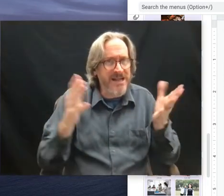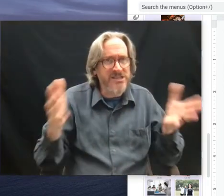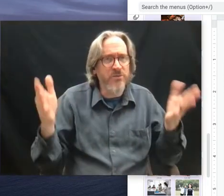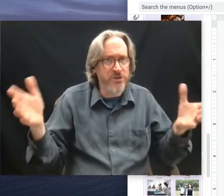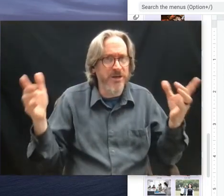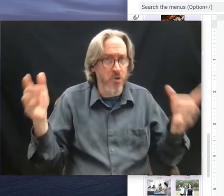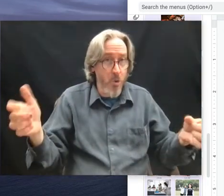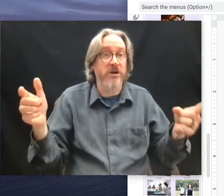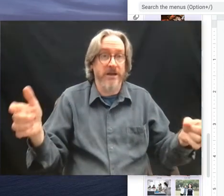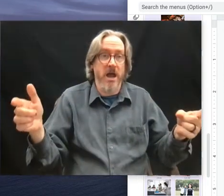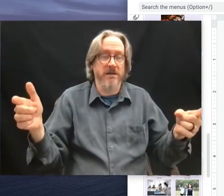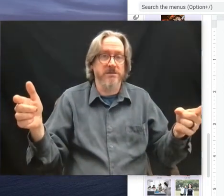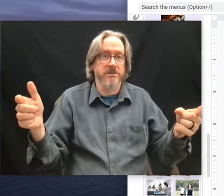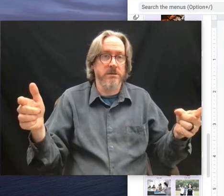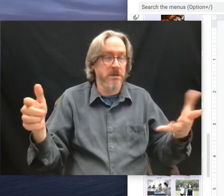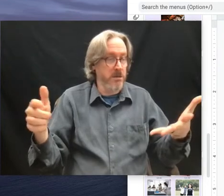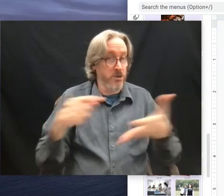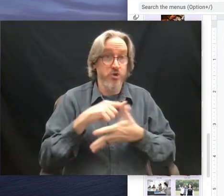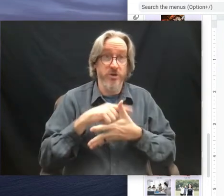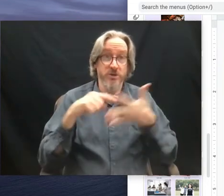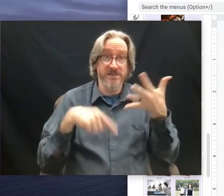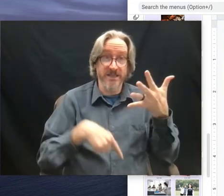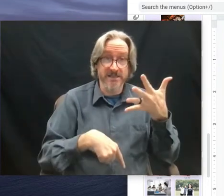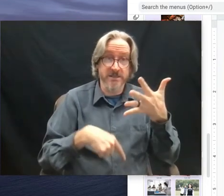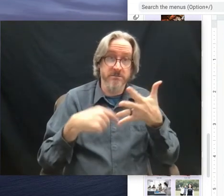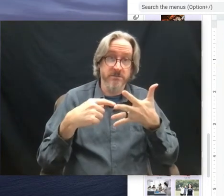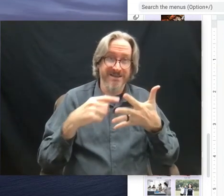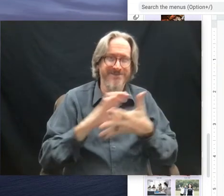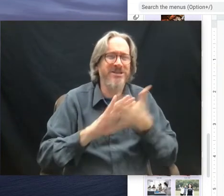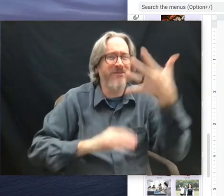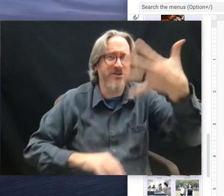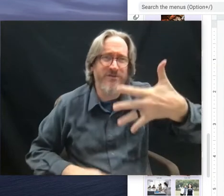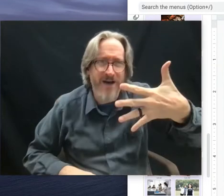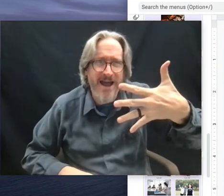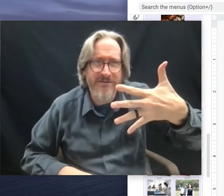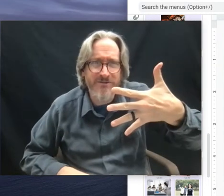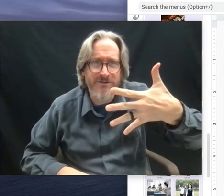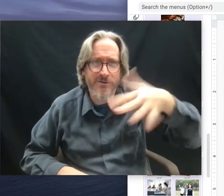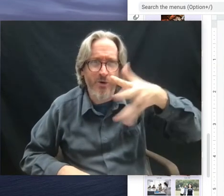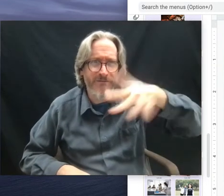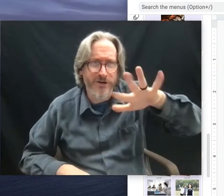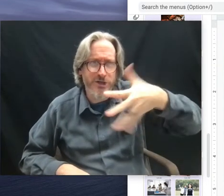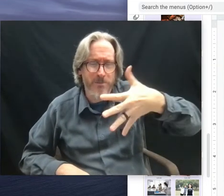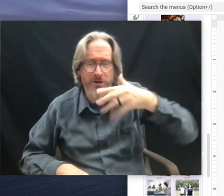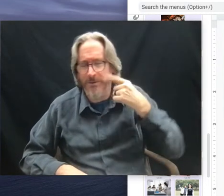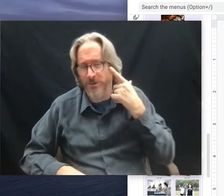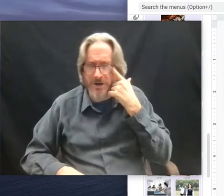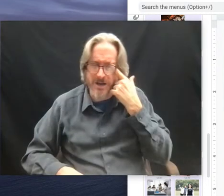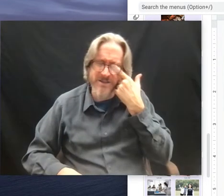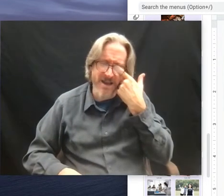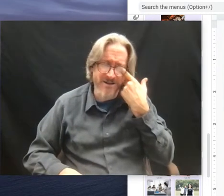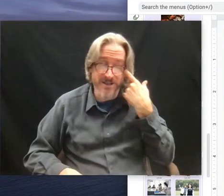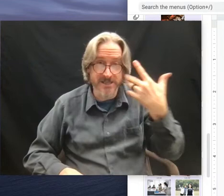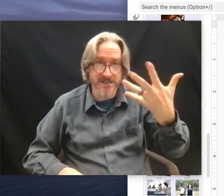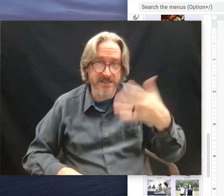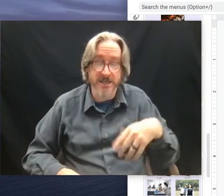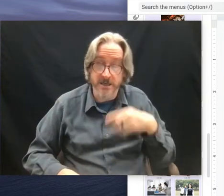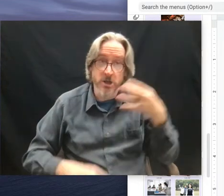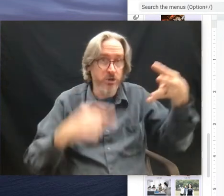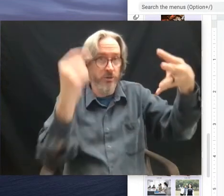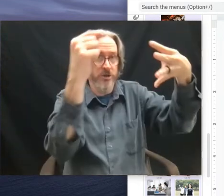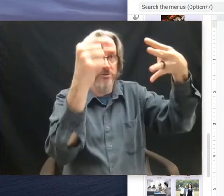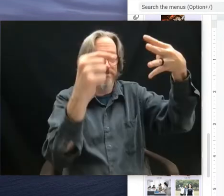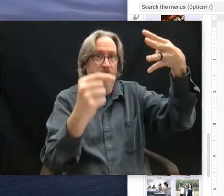So there's lots of ways you can organize. You can use a list, especially if there's 5 or a very small number, then this is